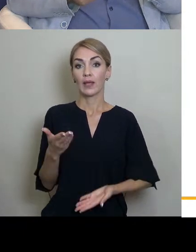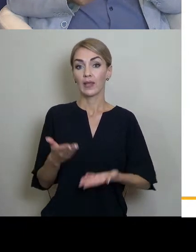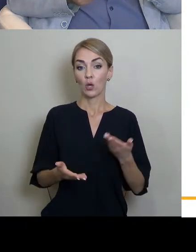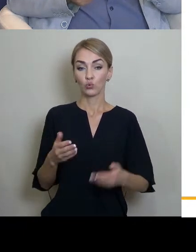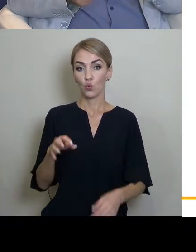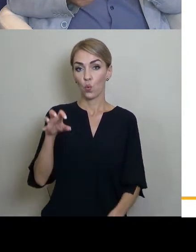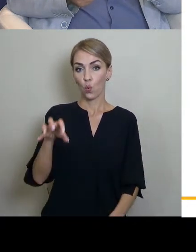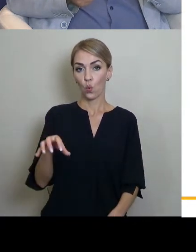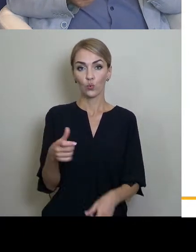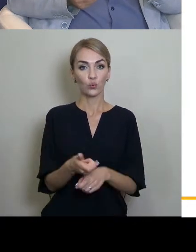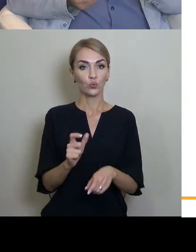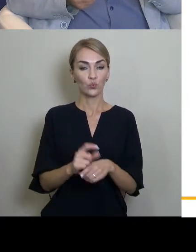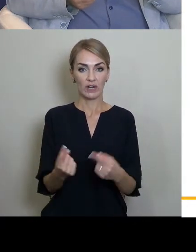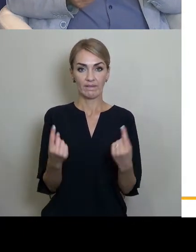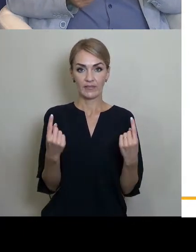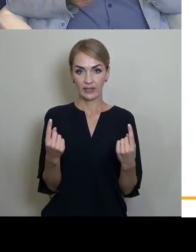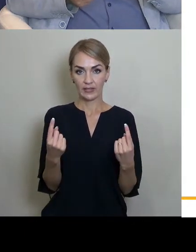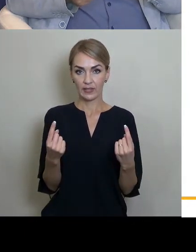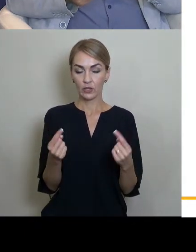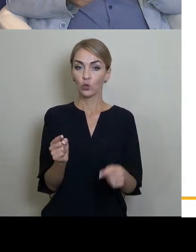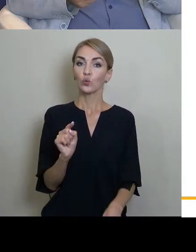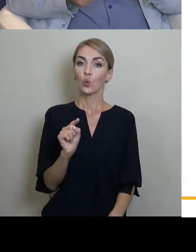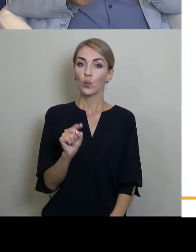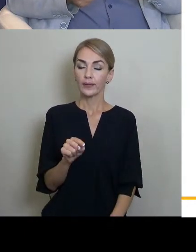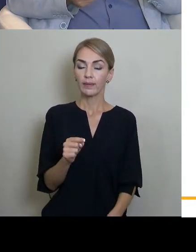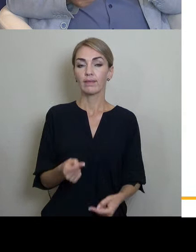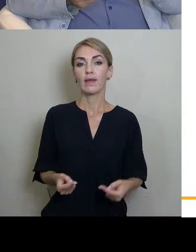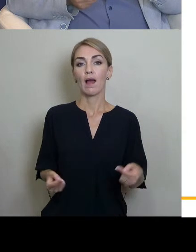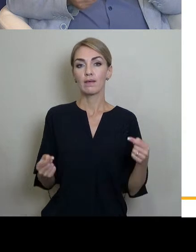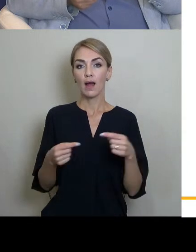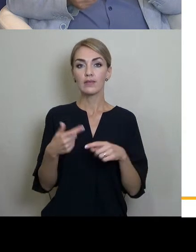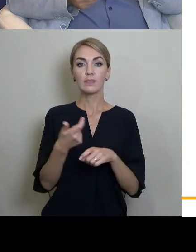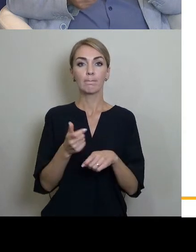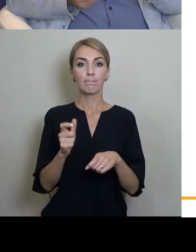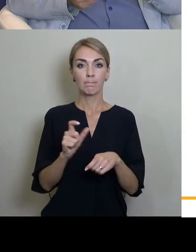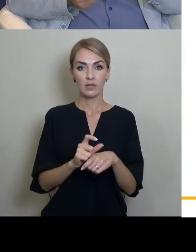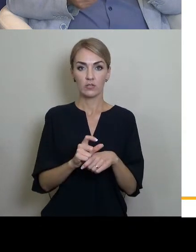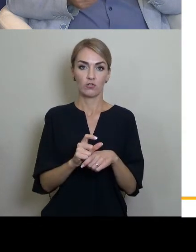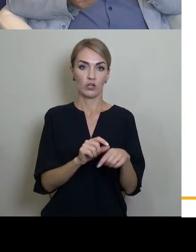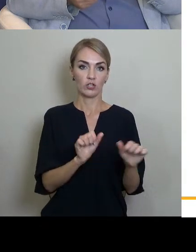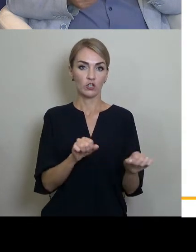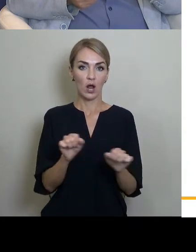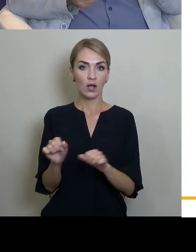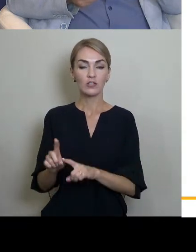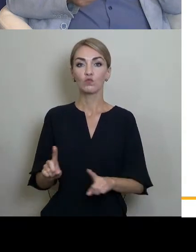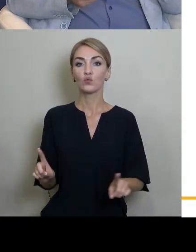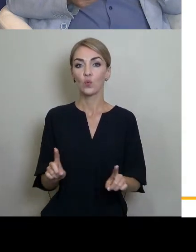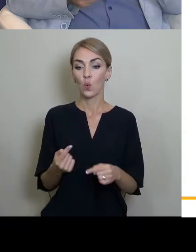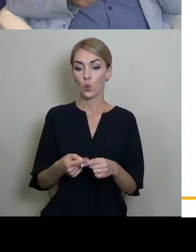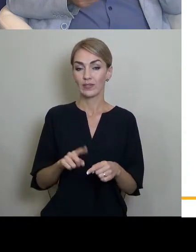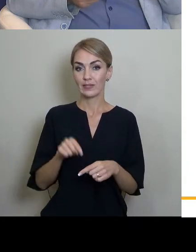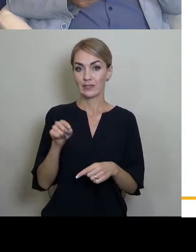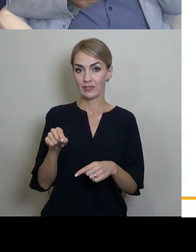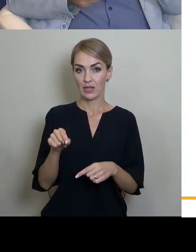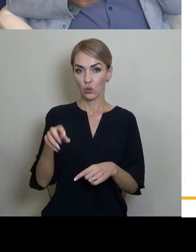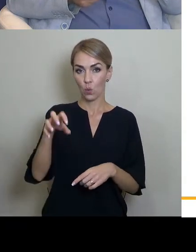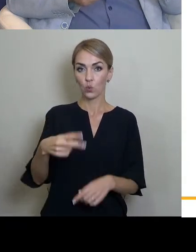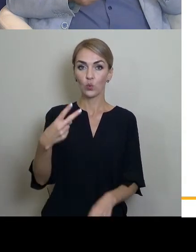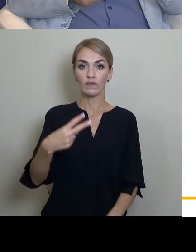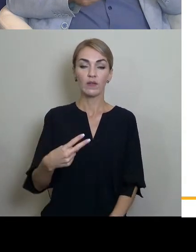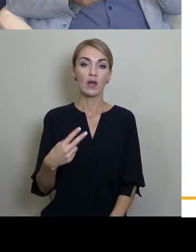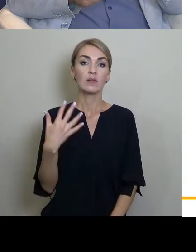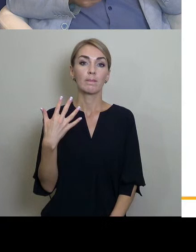smaller ones. And if this constituency is too big and too very large, there are more chance that